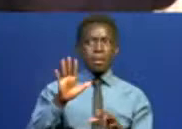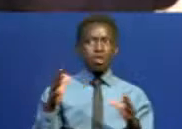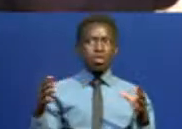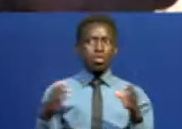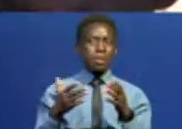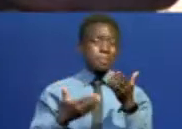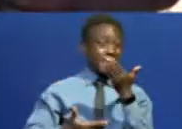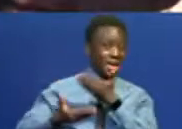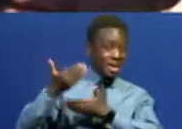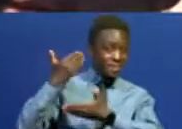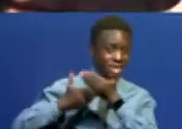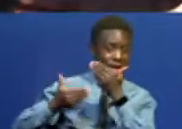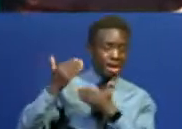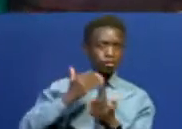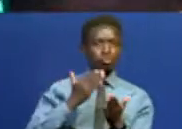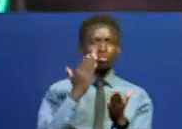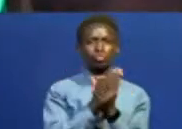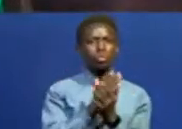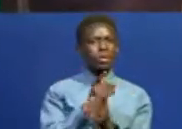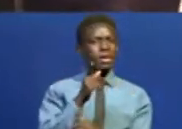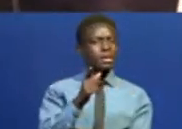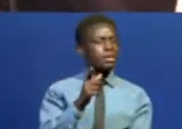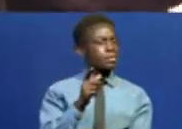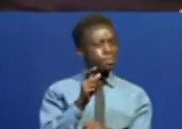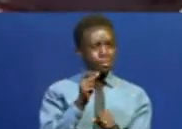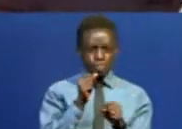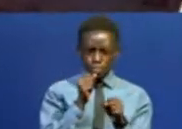taboo to